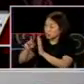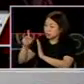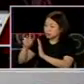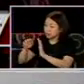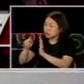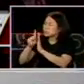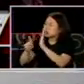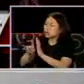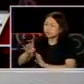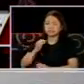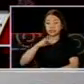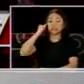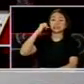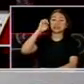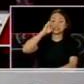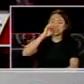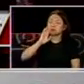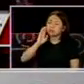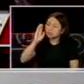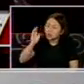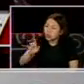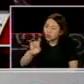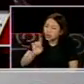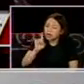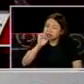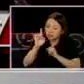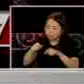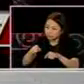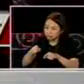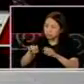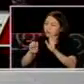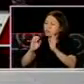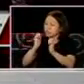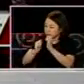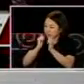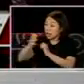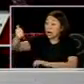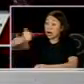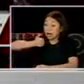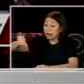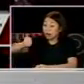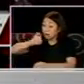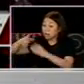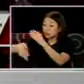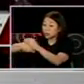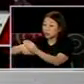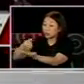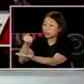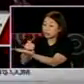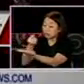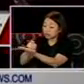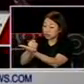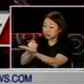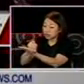question. Hindi po sinasama yan sa withholding tax computation dahilan sa yan ay